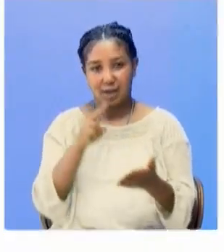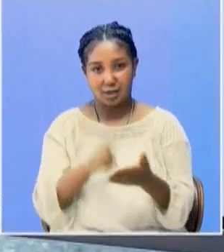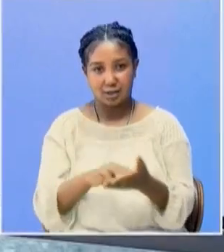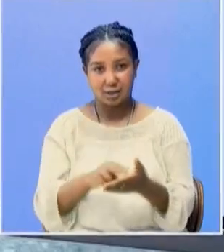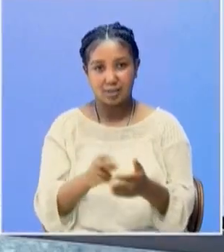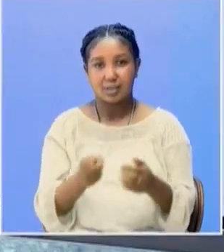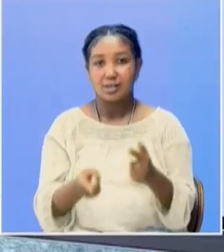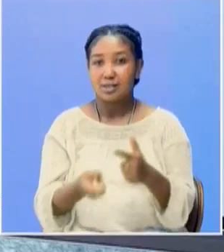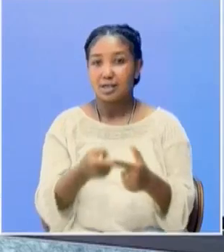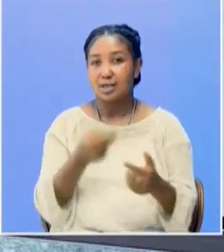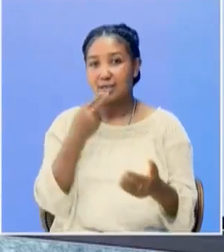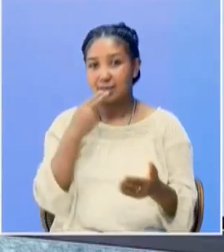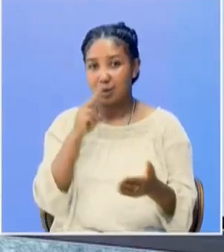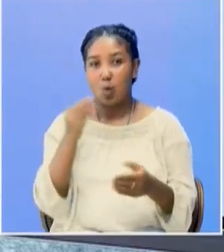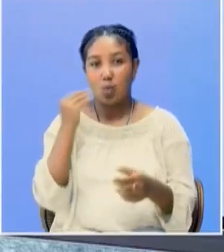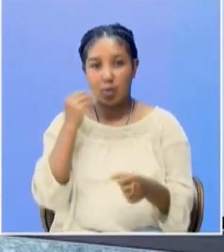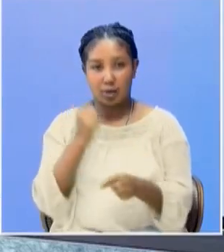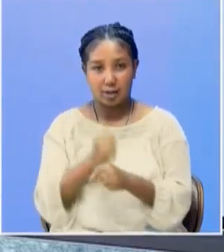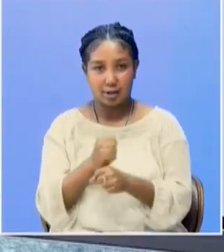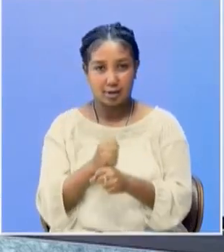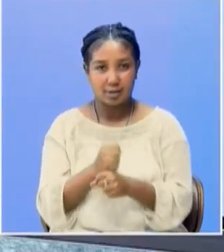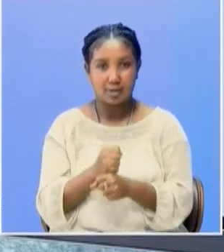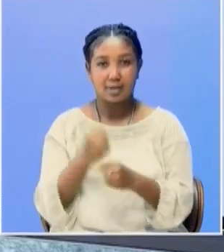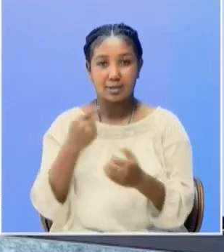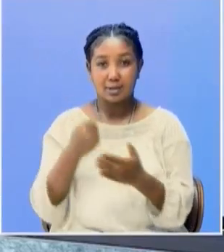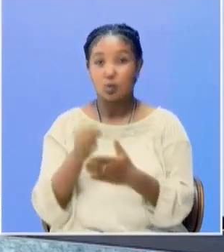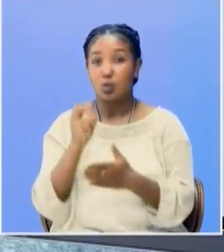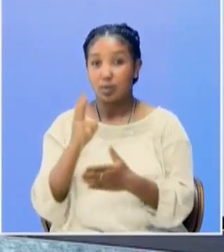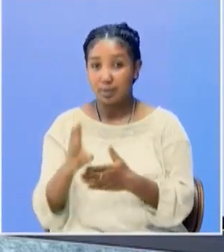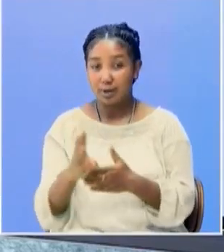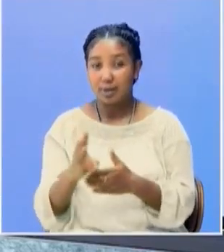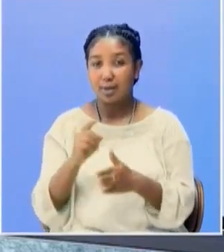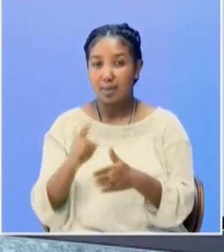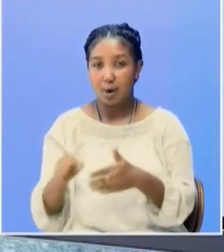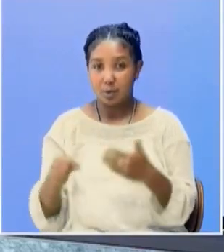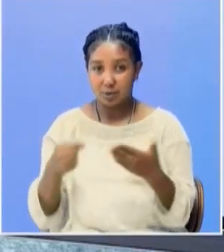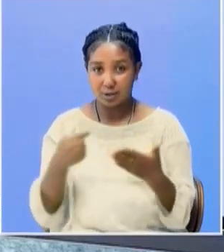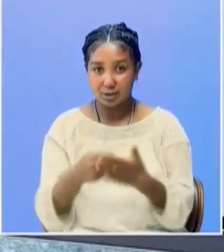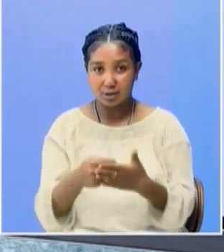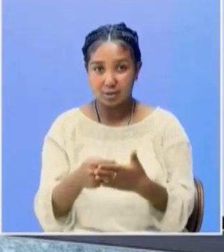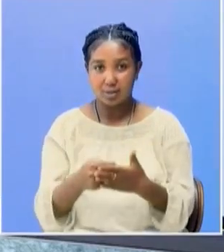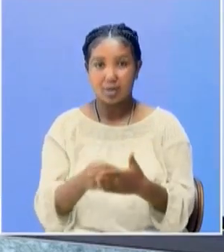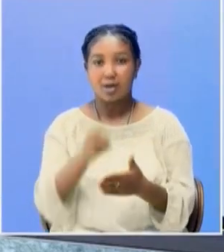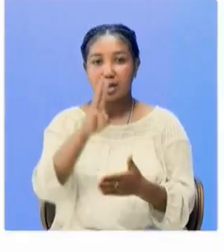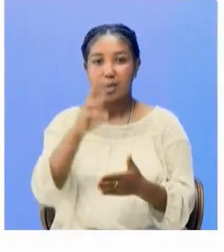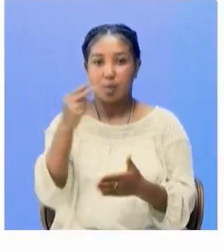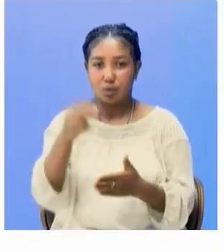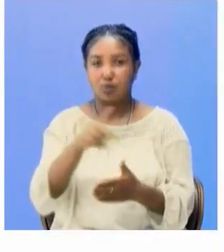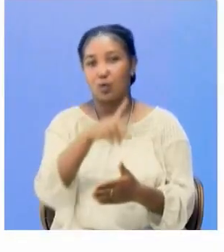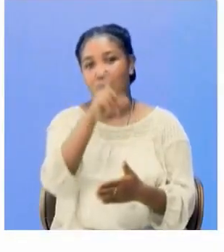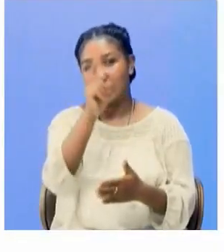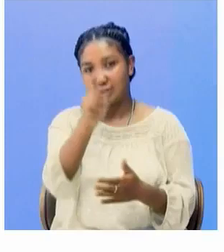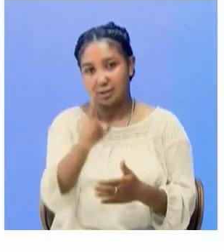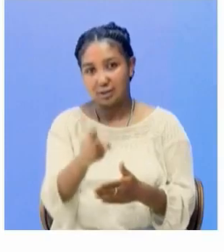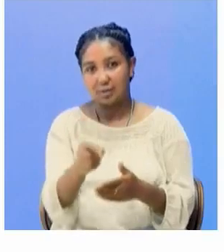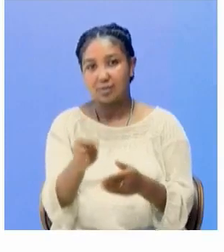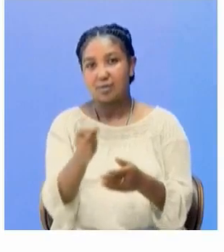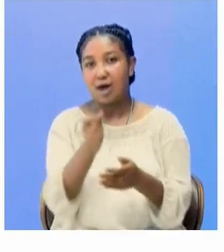The second homework. This will be about WH question.